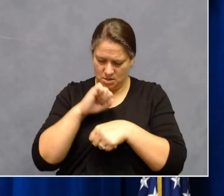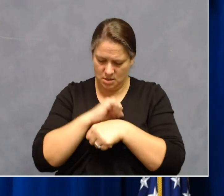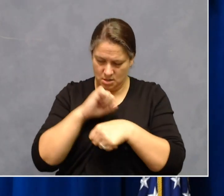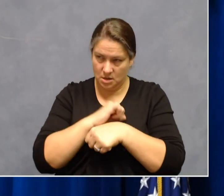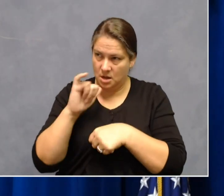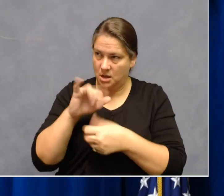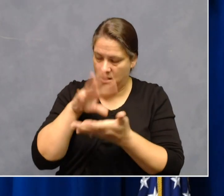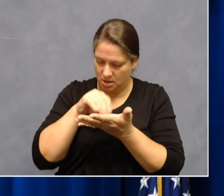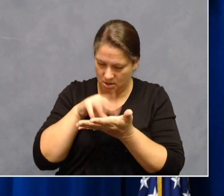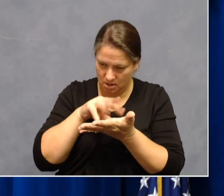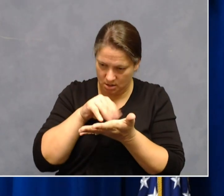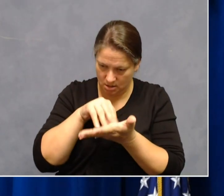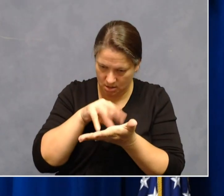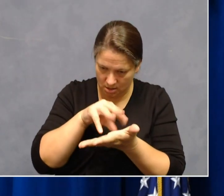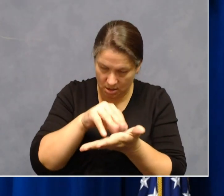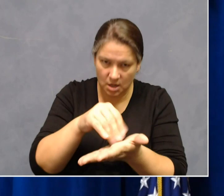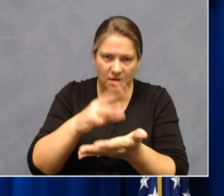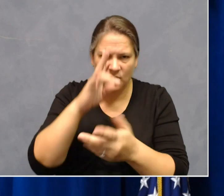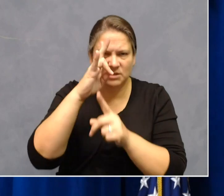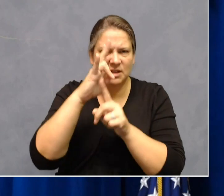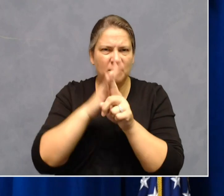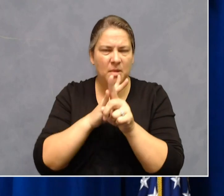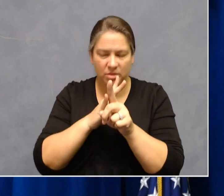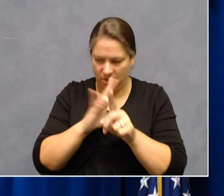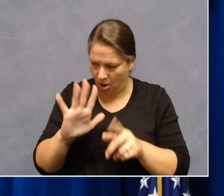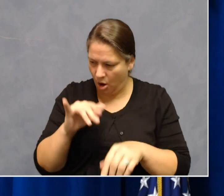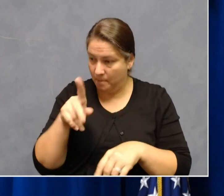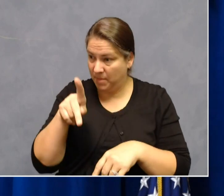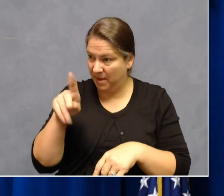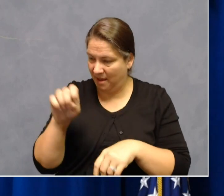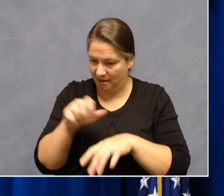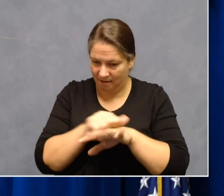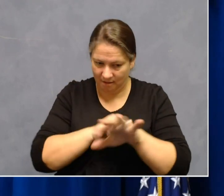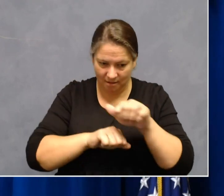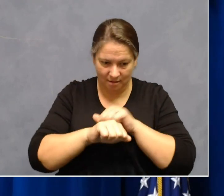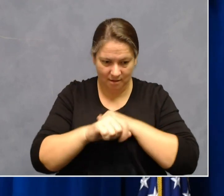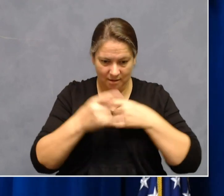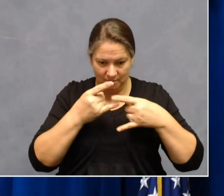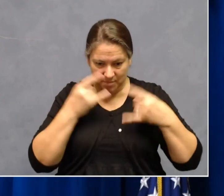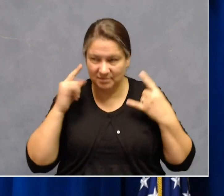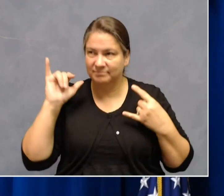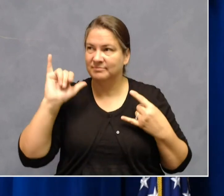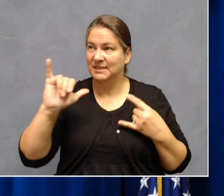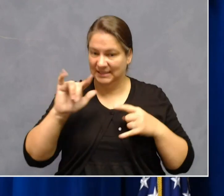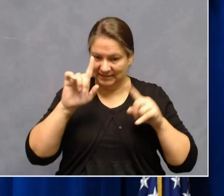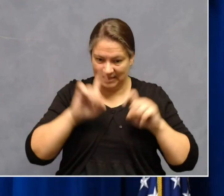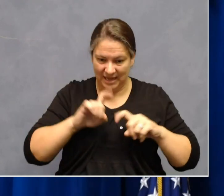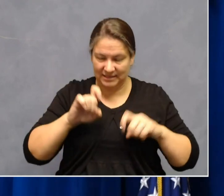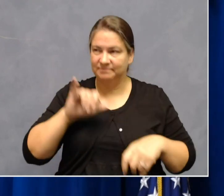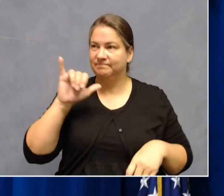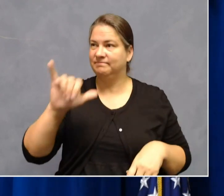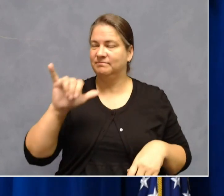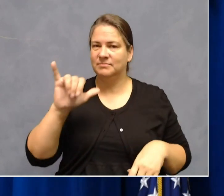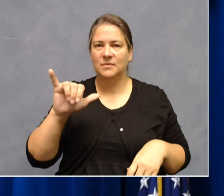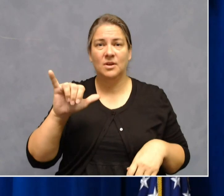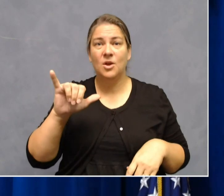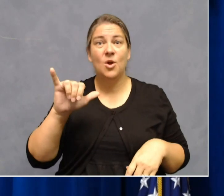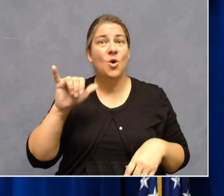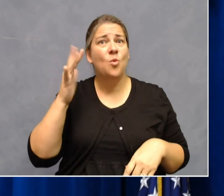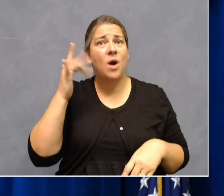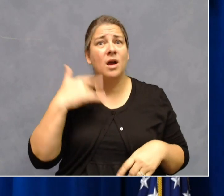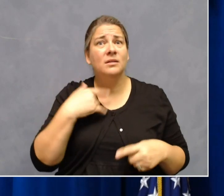provided, PPE and where we are, our testing. And that's a tribute to so many Kentuckians out there that